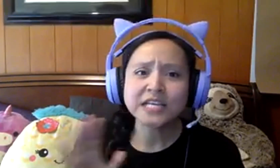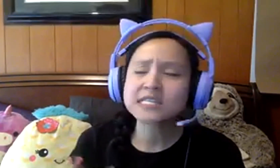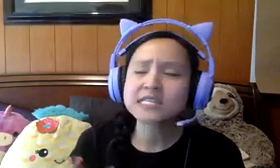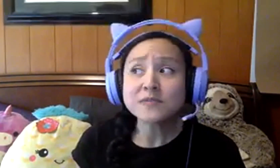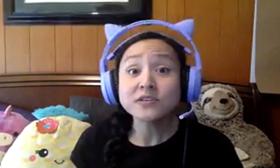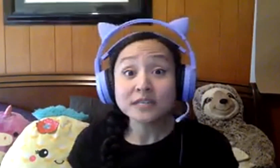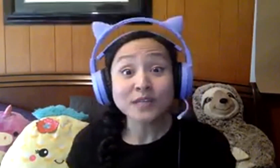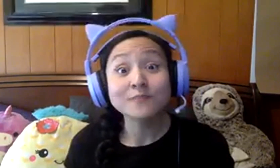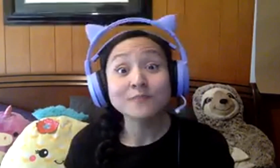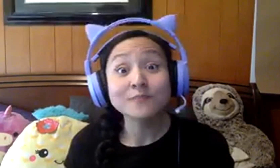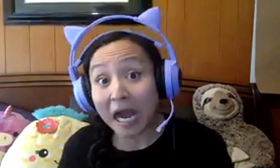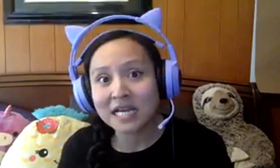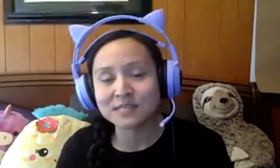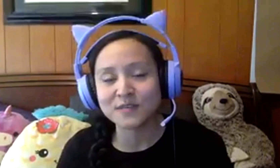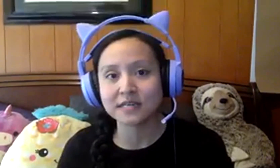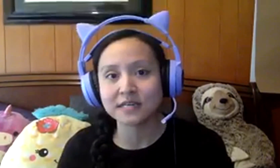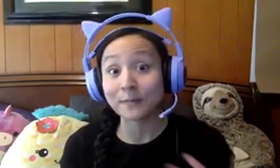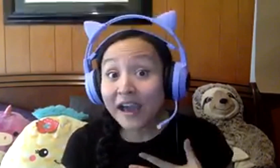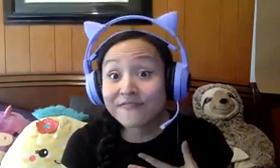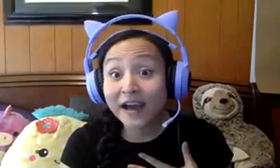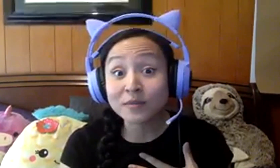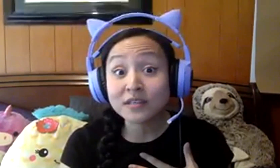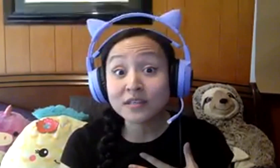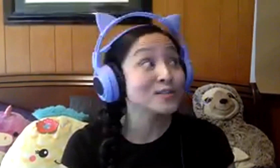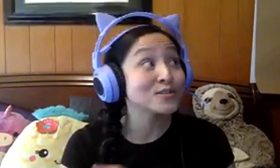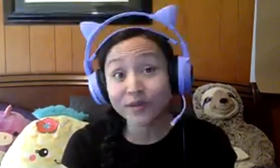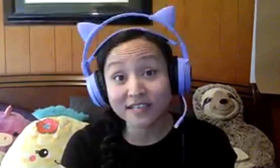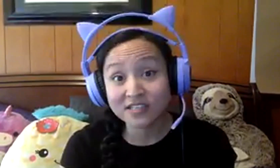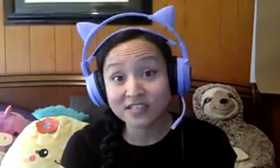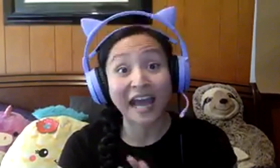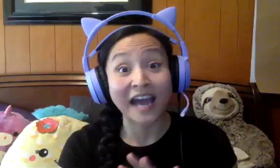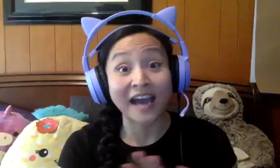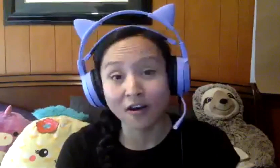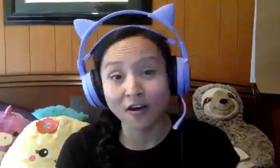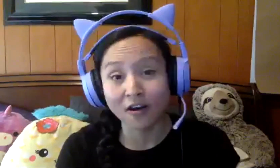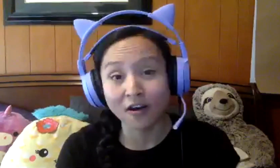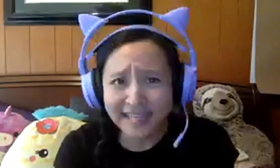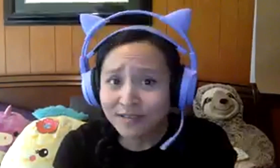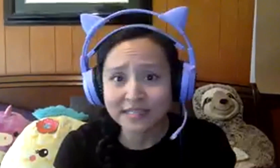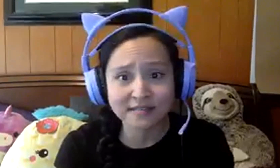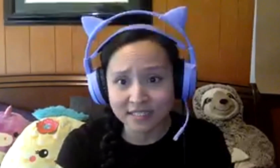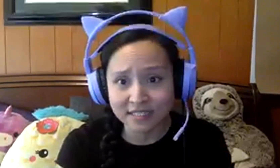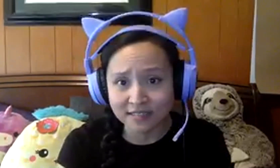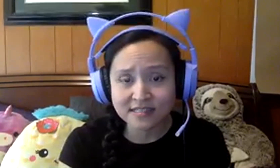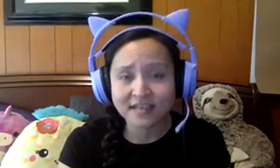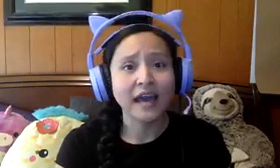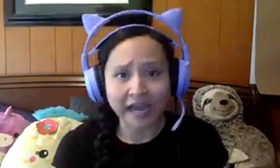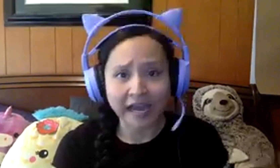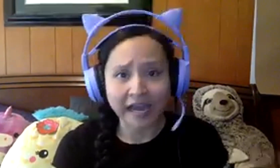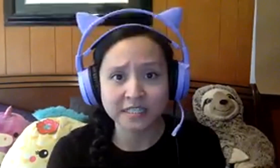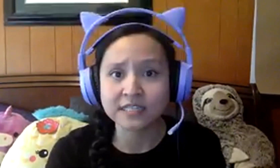when I share this, people are sometimes surprised because my family has no history at all of any mental